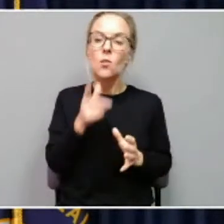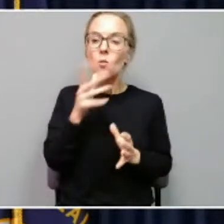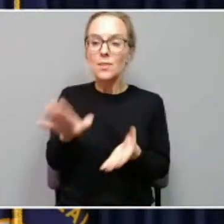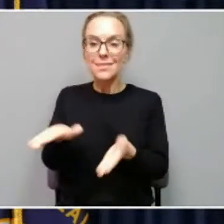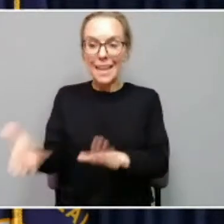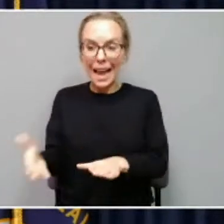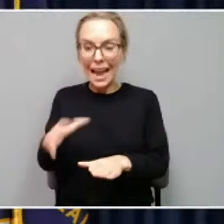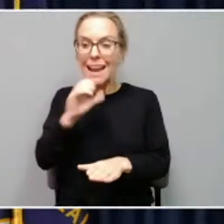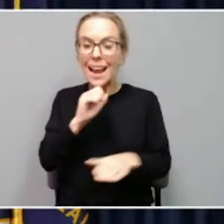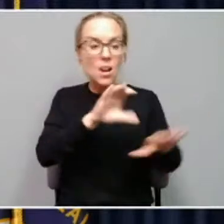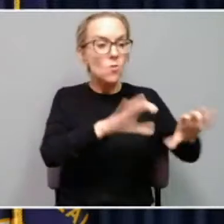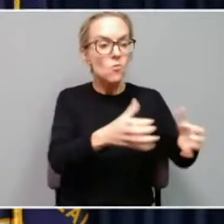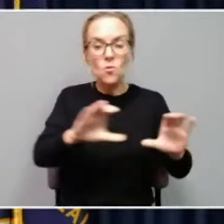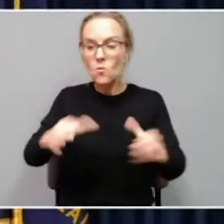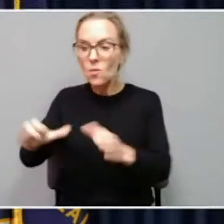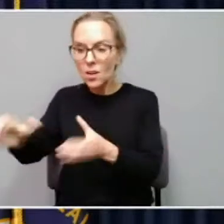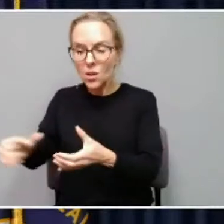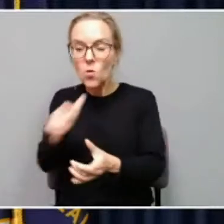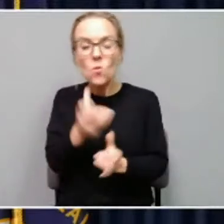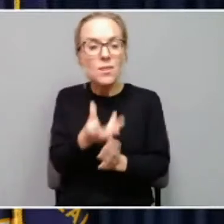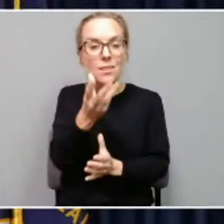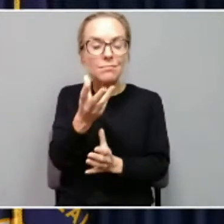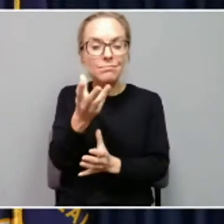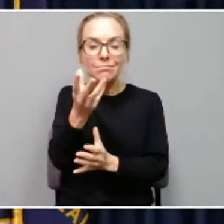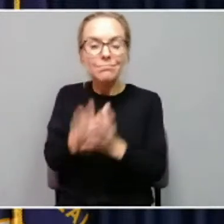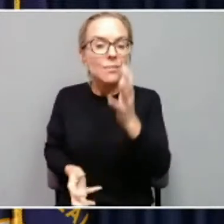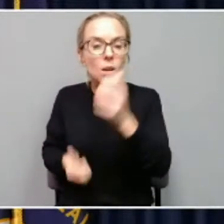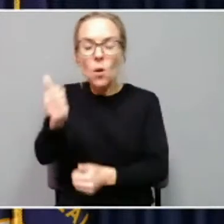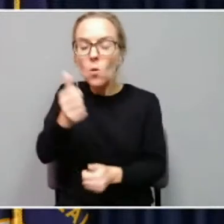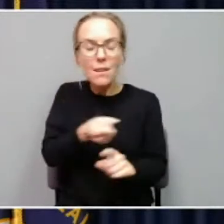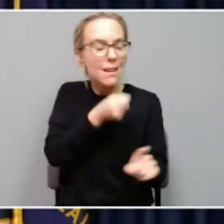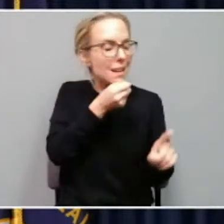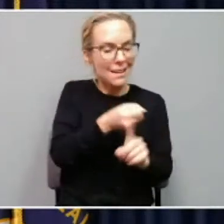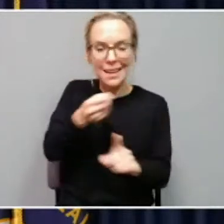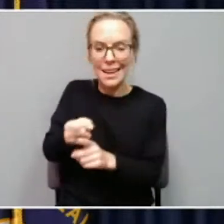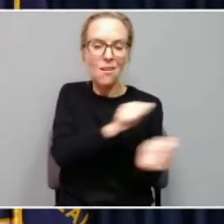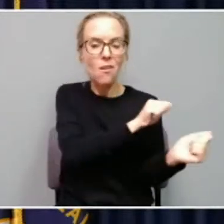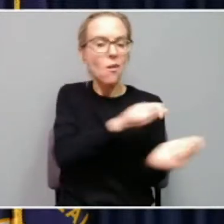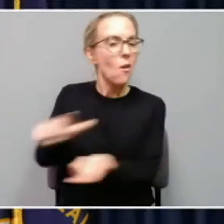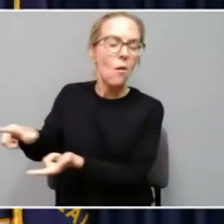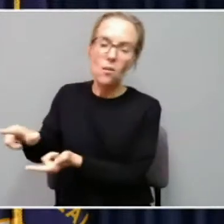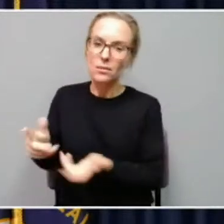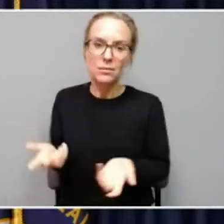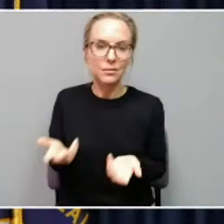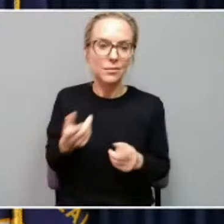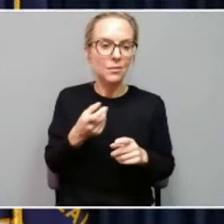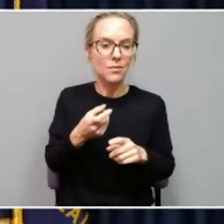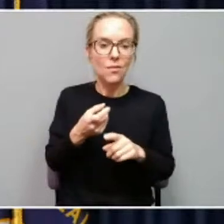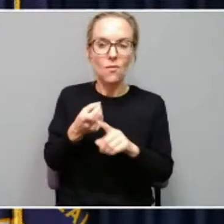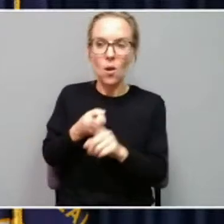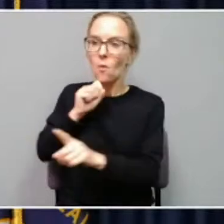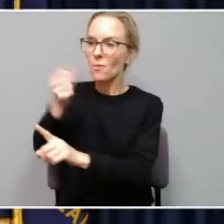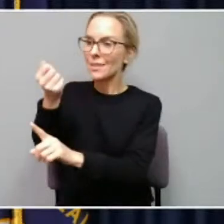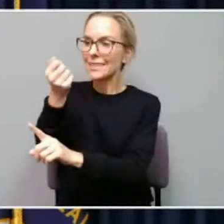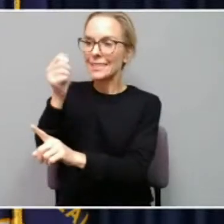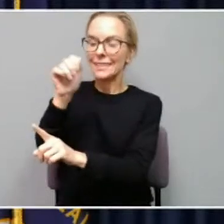are passing away, and it's hitting everybody. It's everybody from a 77-year-old woman